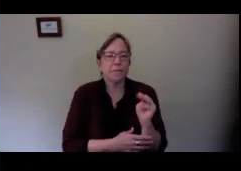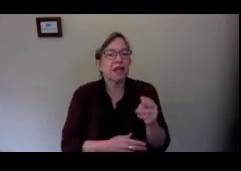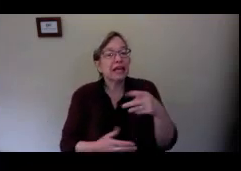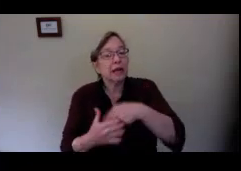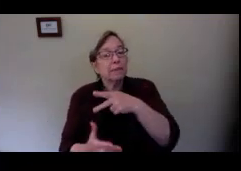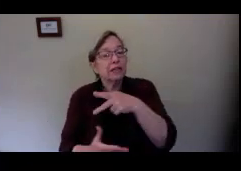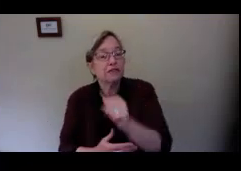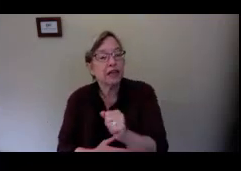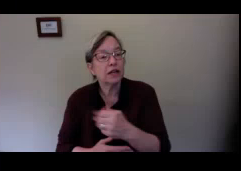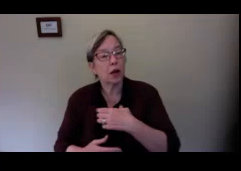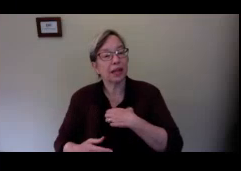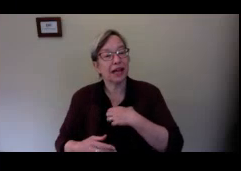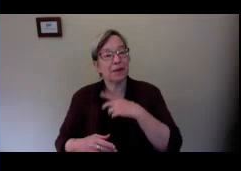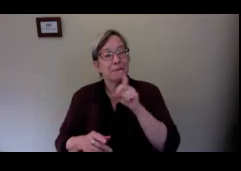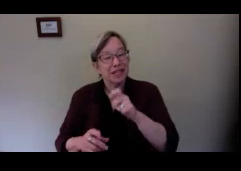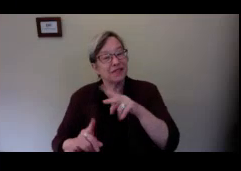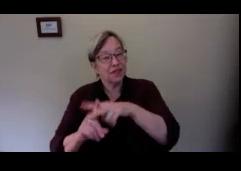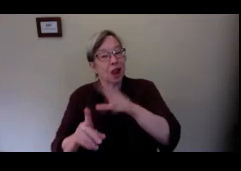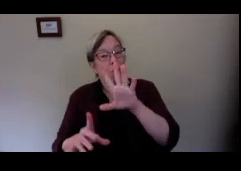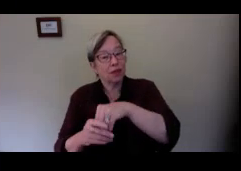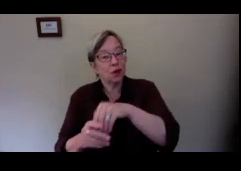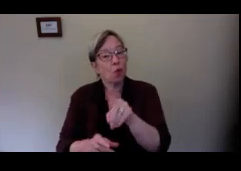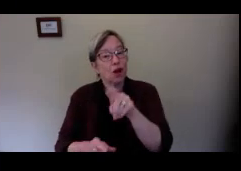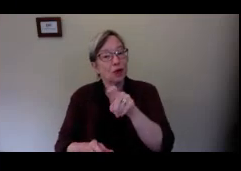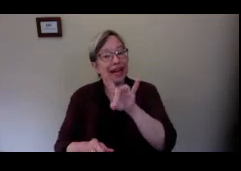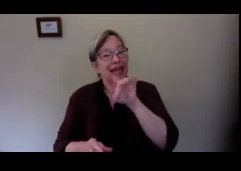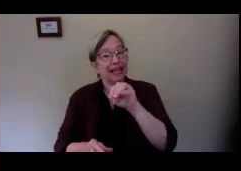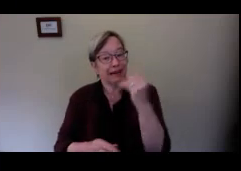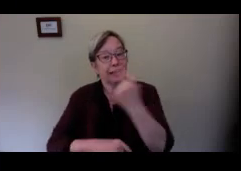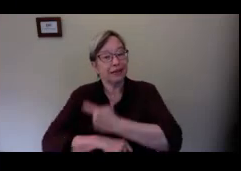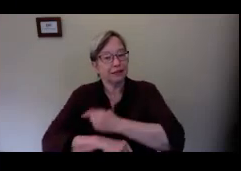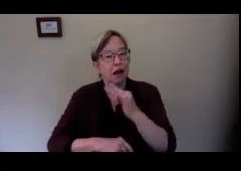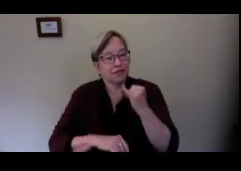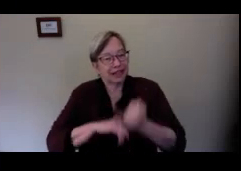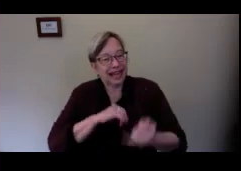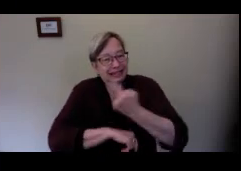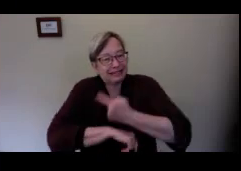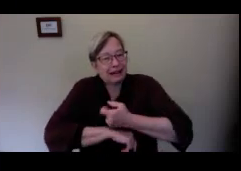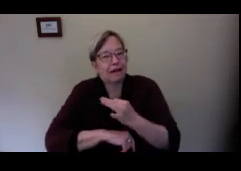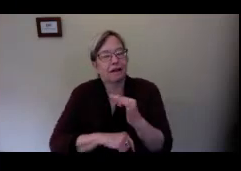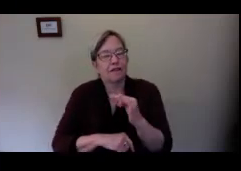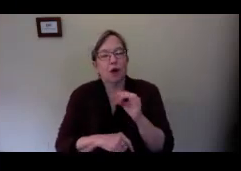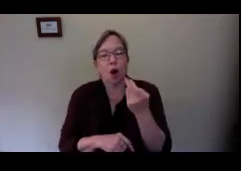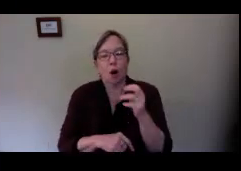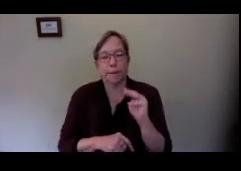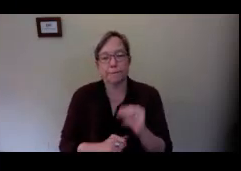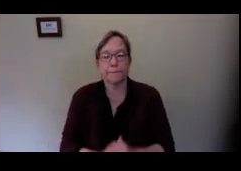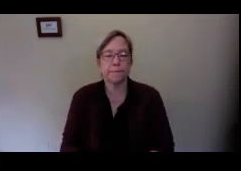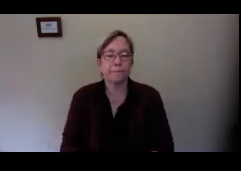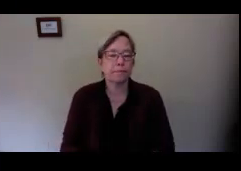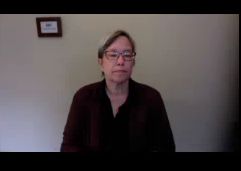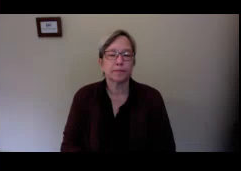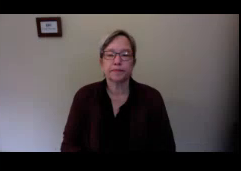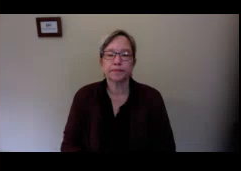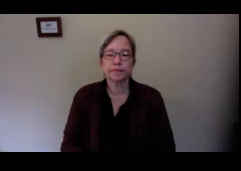Pennsylvania, the complaint must be filed within 180 days of the last date of harm for the PHRC.